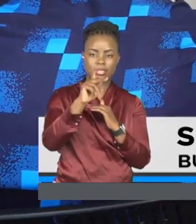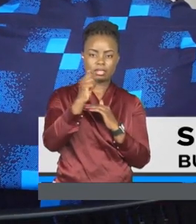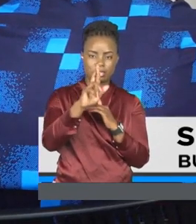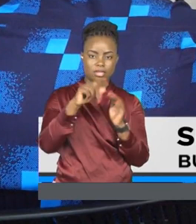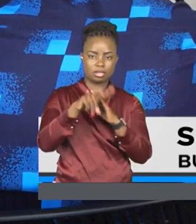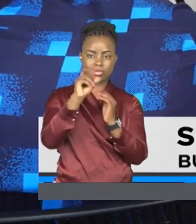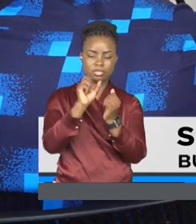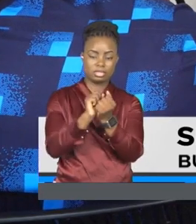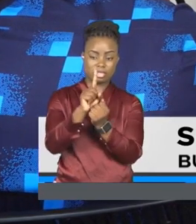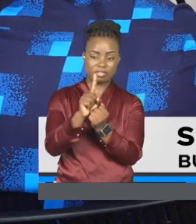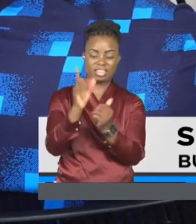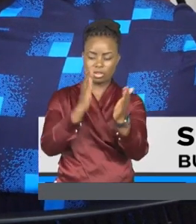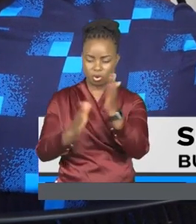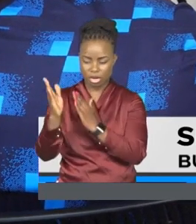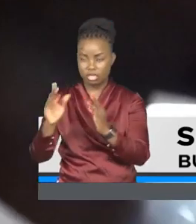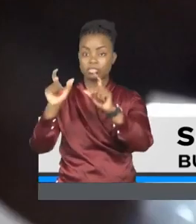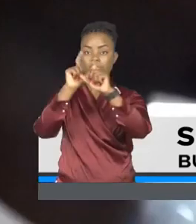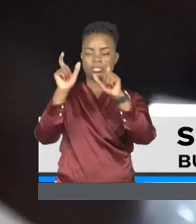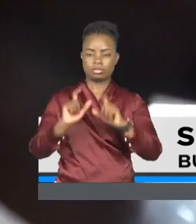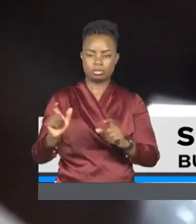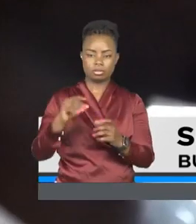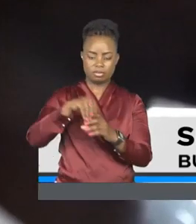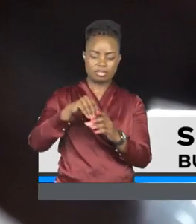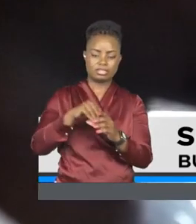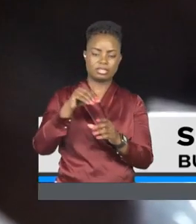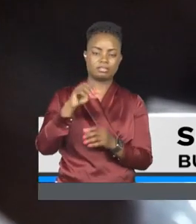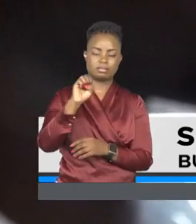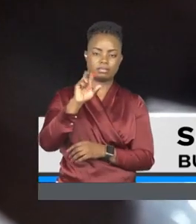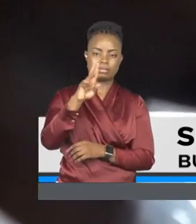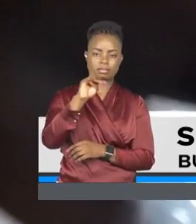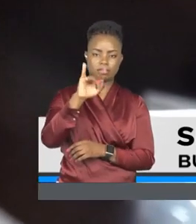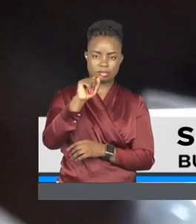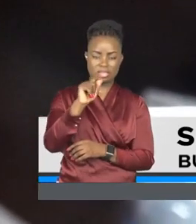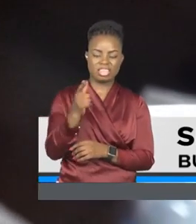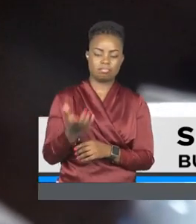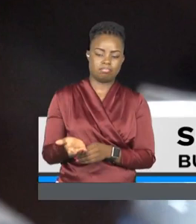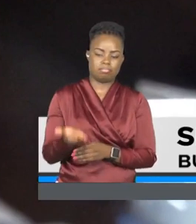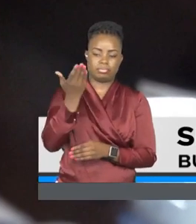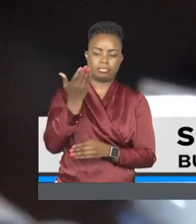a regional investors summit. And the Senegalese state has also taken measures to boost entrepreneurship.